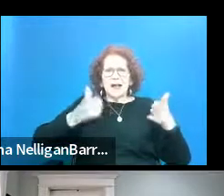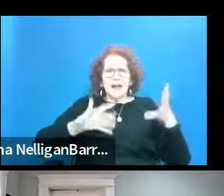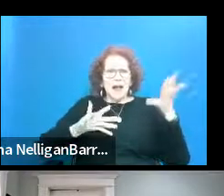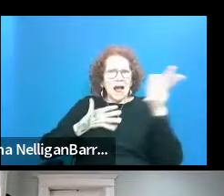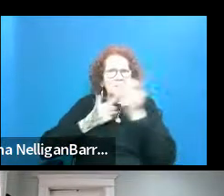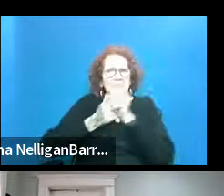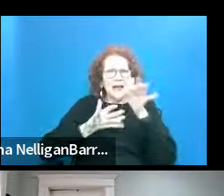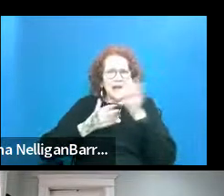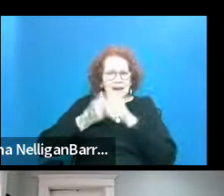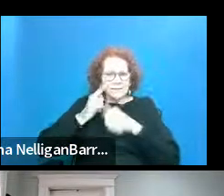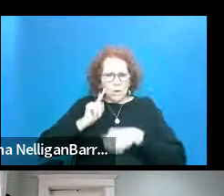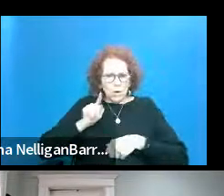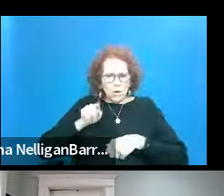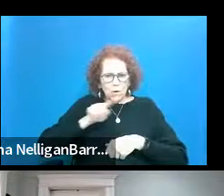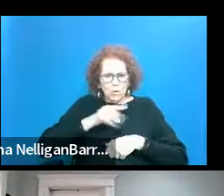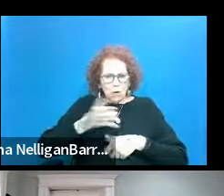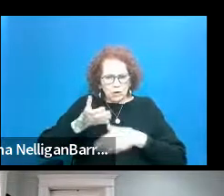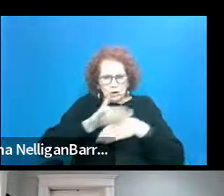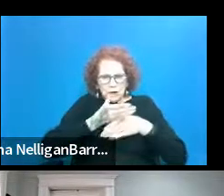Yes.